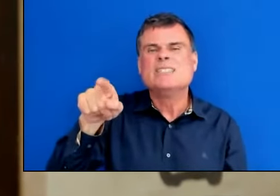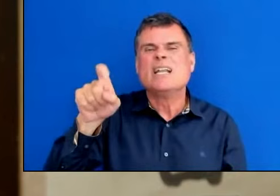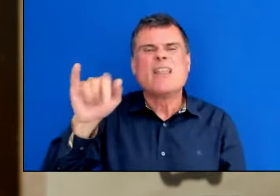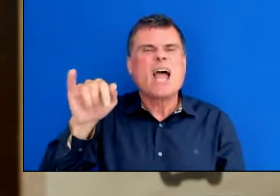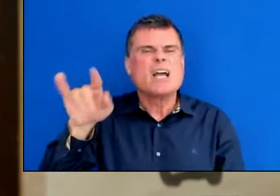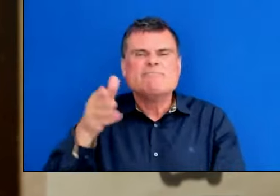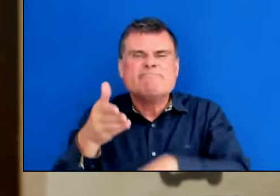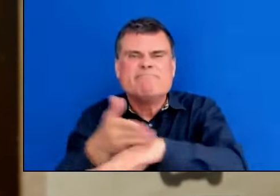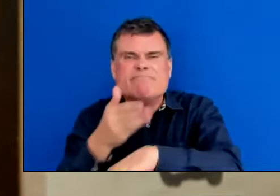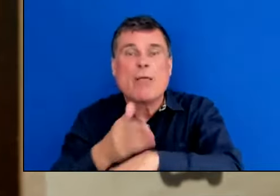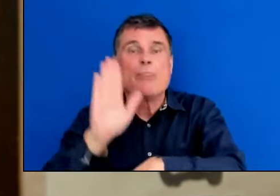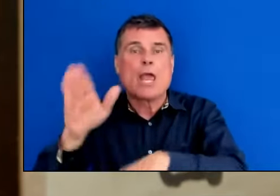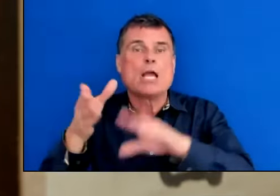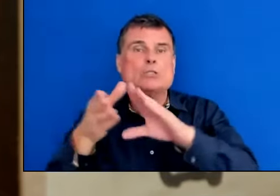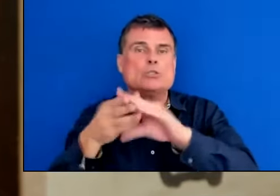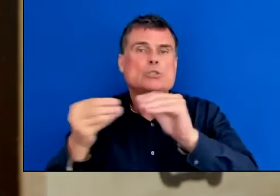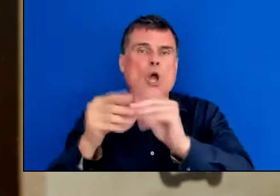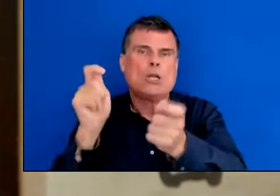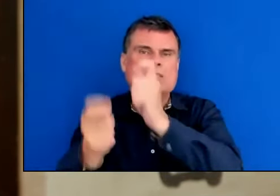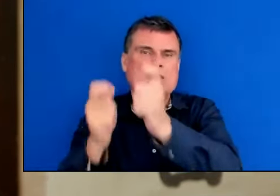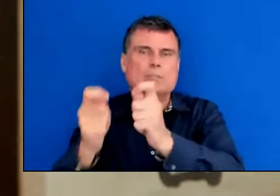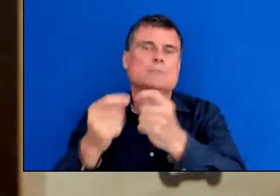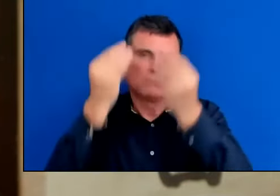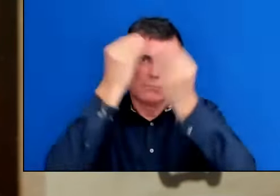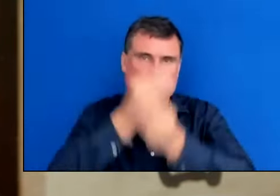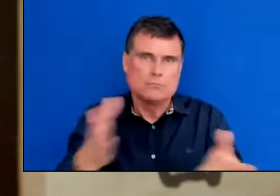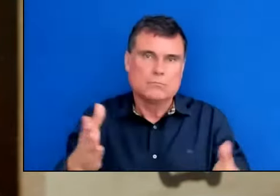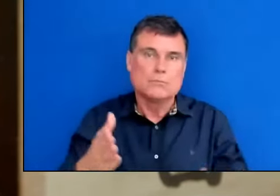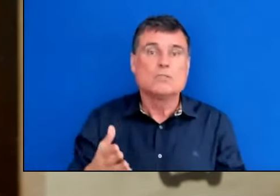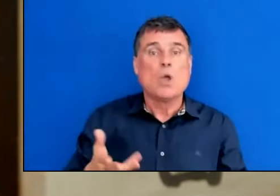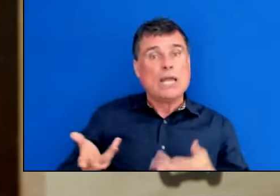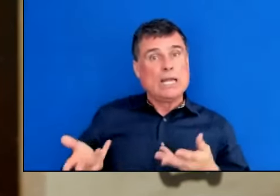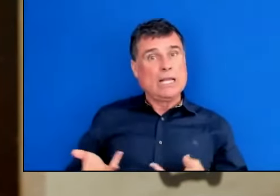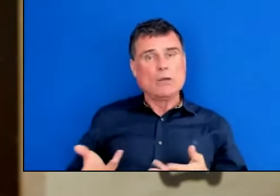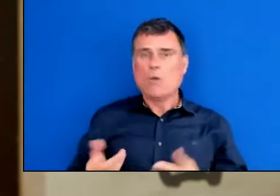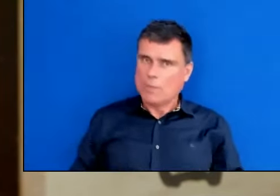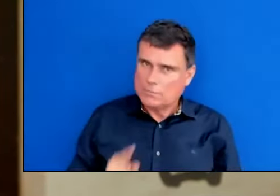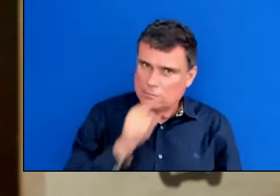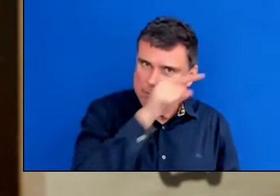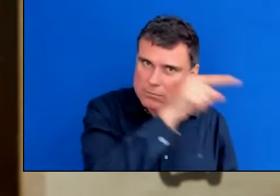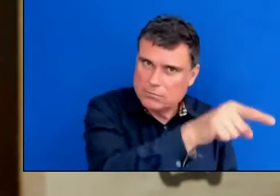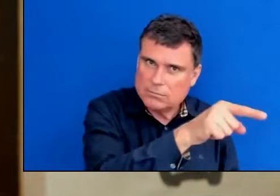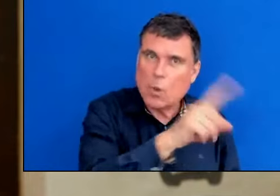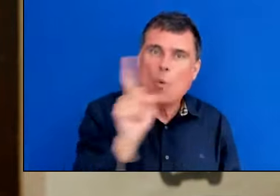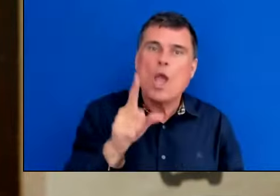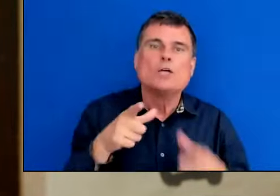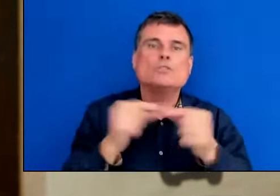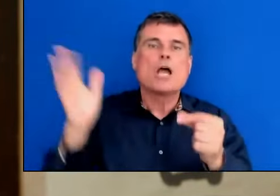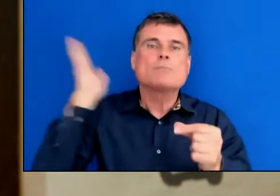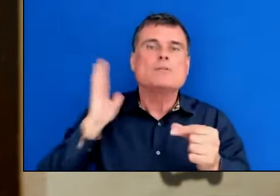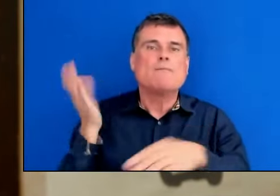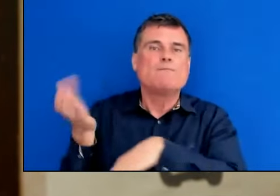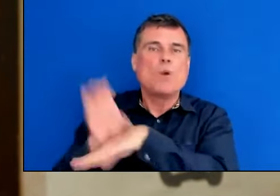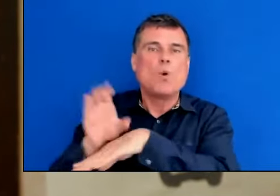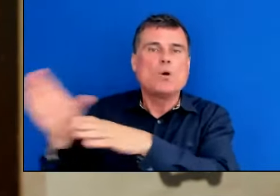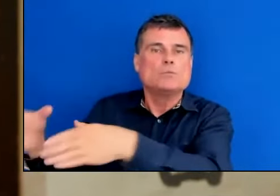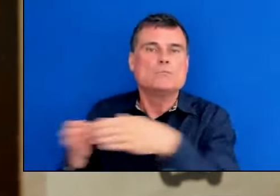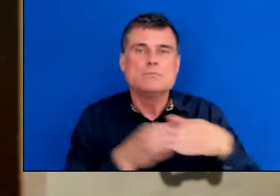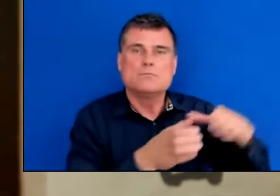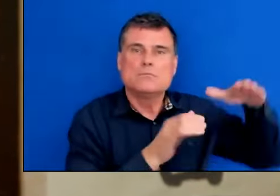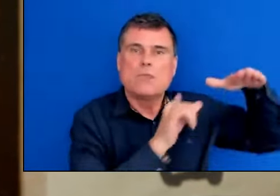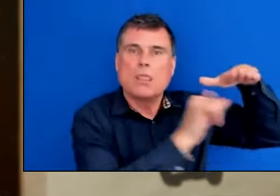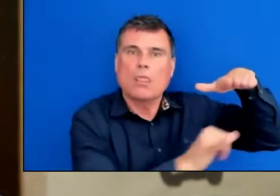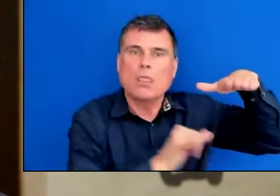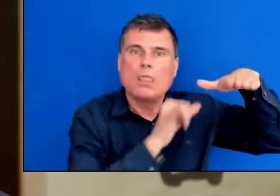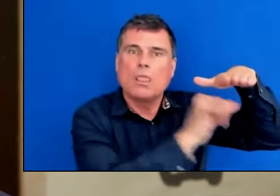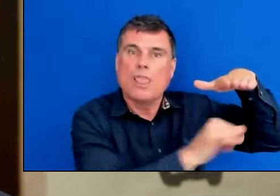to be refurbished so that the story can continue to be told, not here in the Lower Mainland where lives were destroyed, but in those